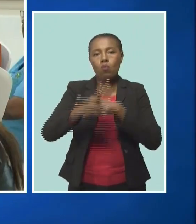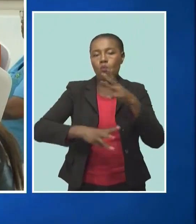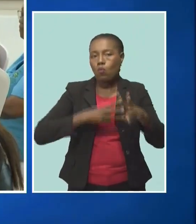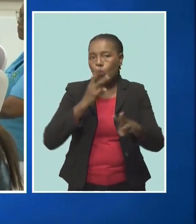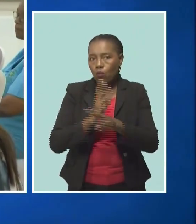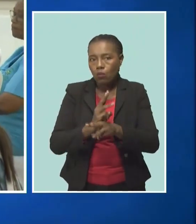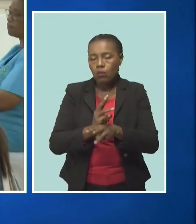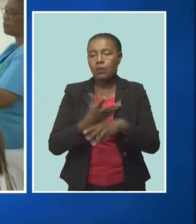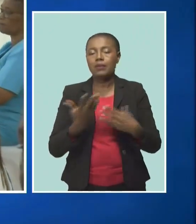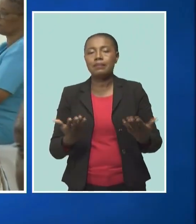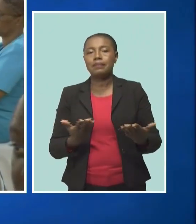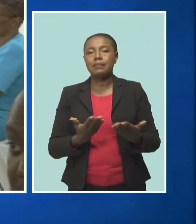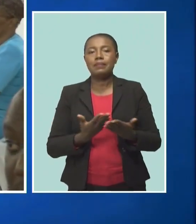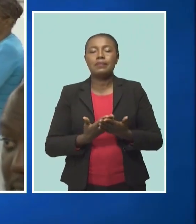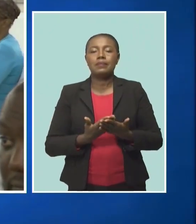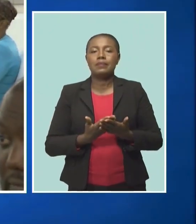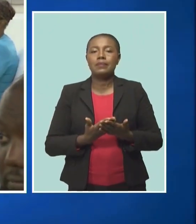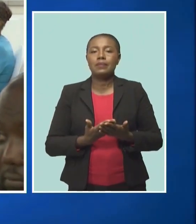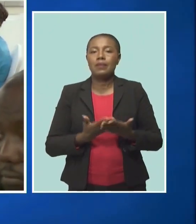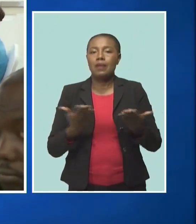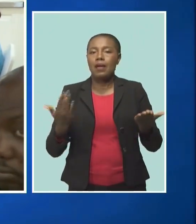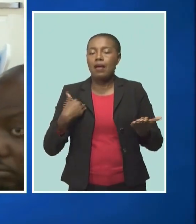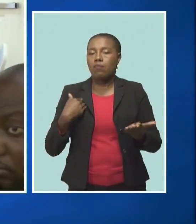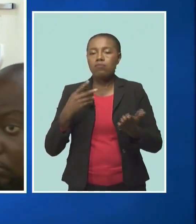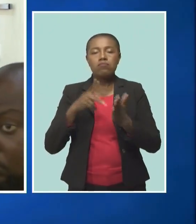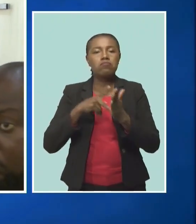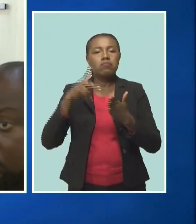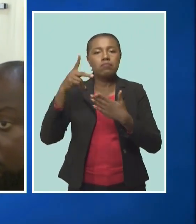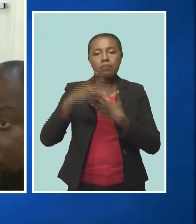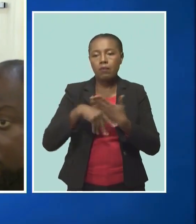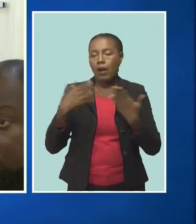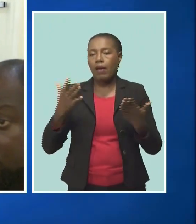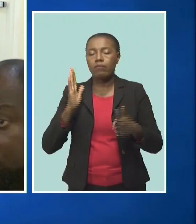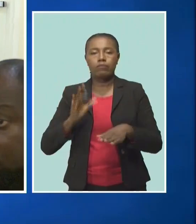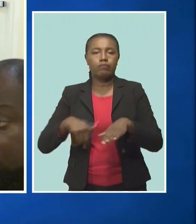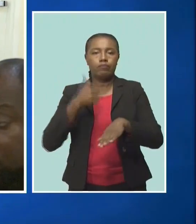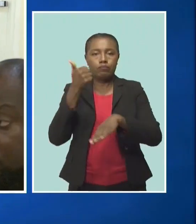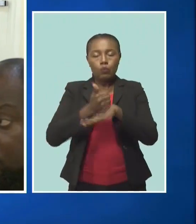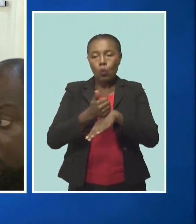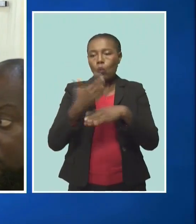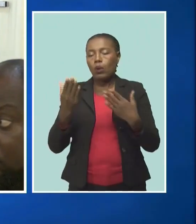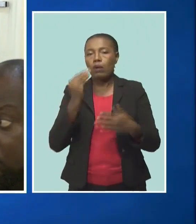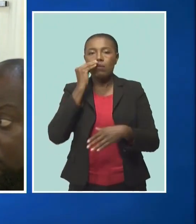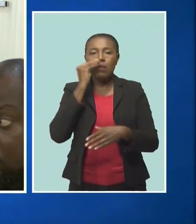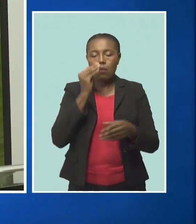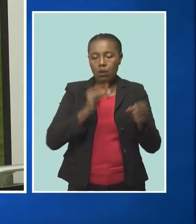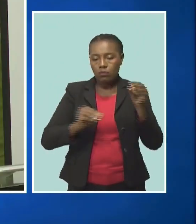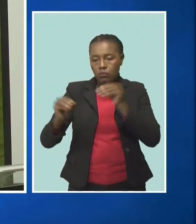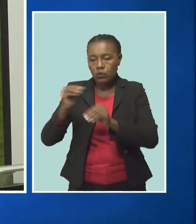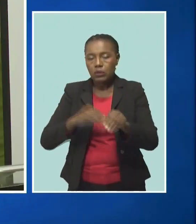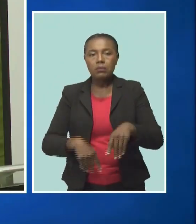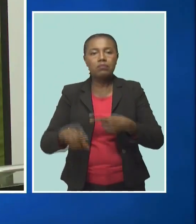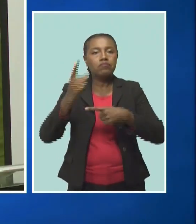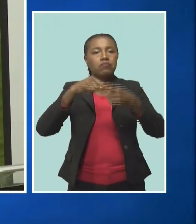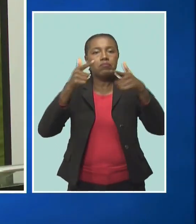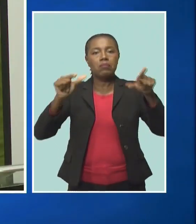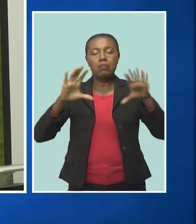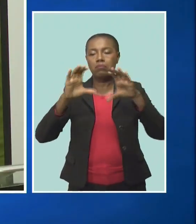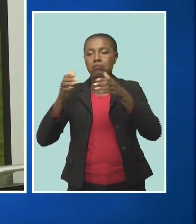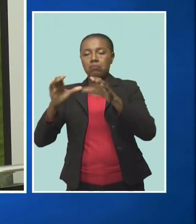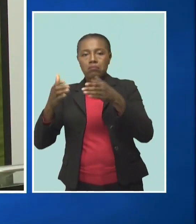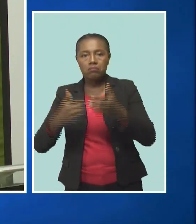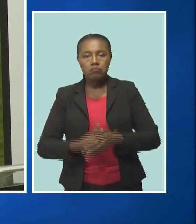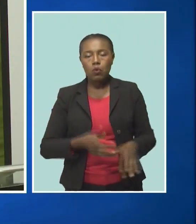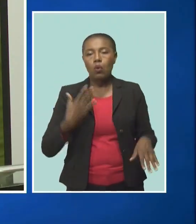there are going to be various programs that we should be implemented. For example, flower arranging, sign language classes, along with a